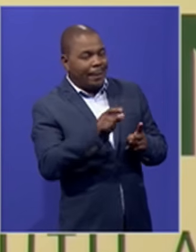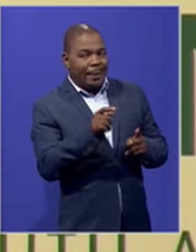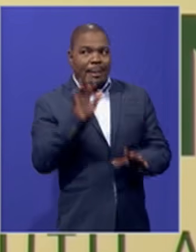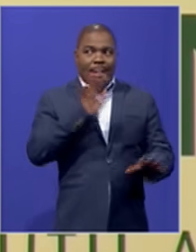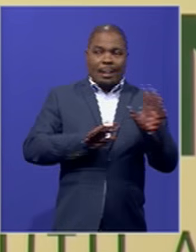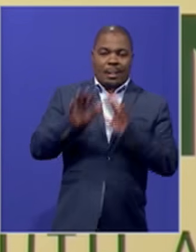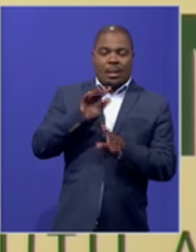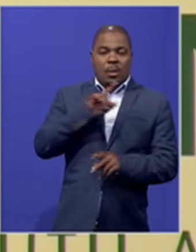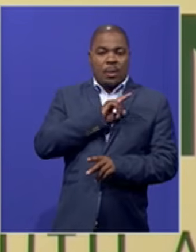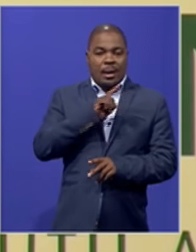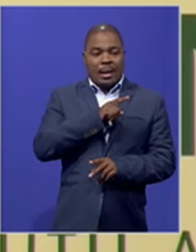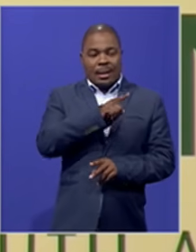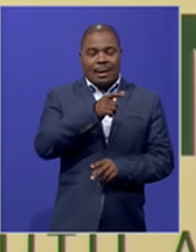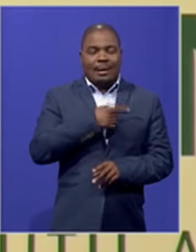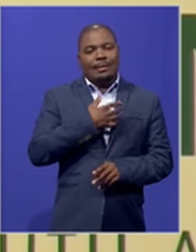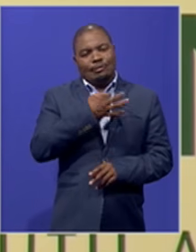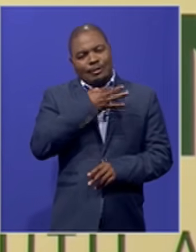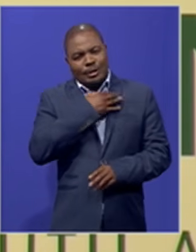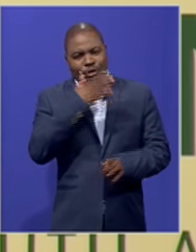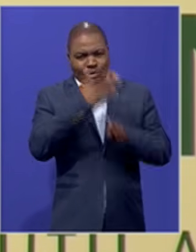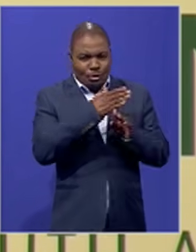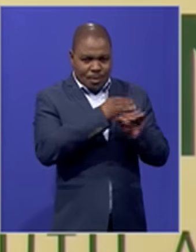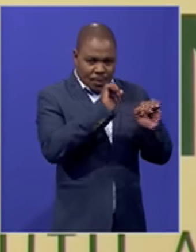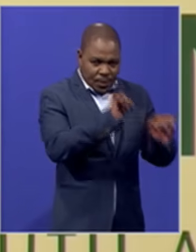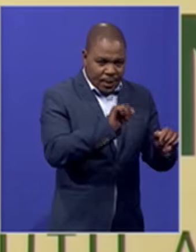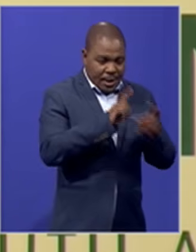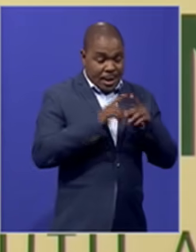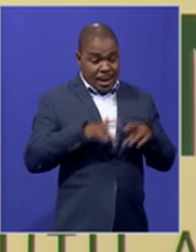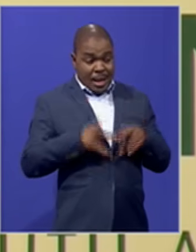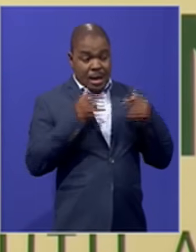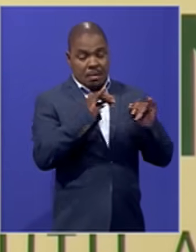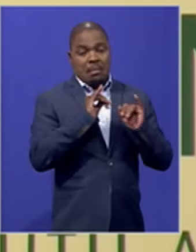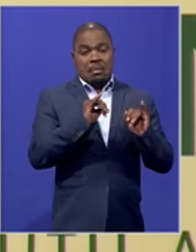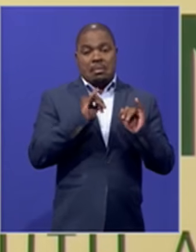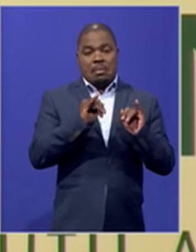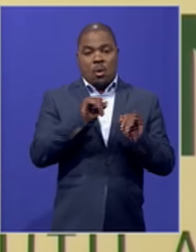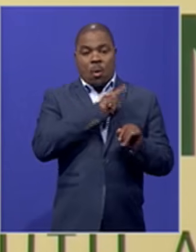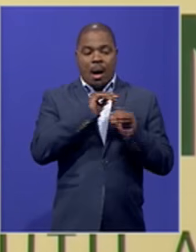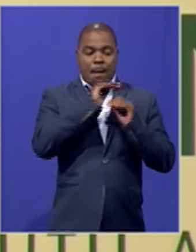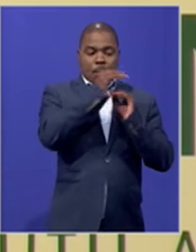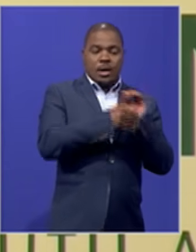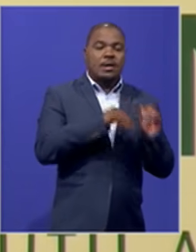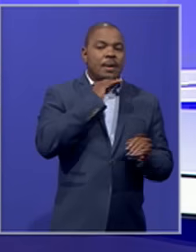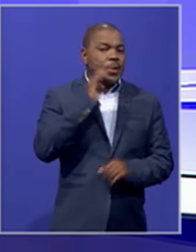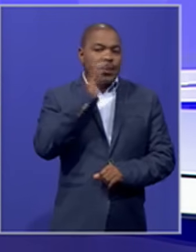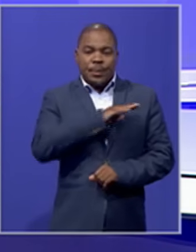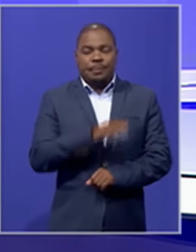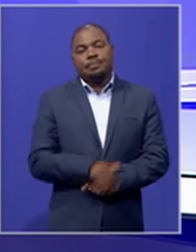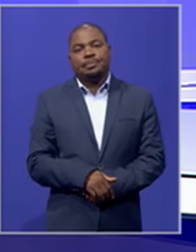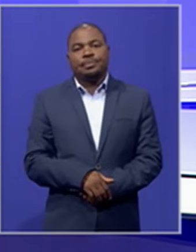individuals who risk not only their careers but their lives, often with inadequate protection.